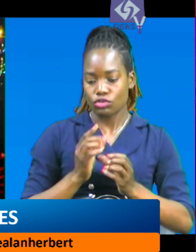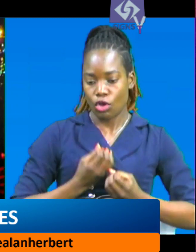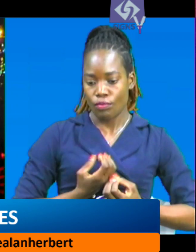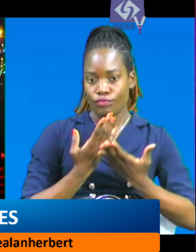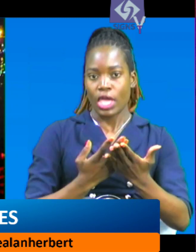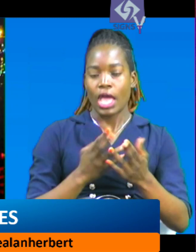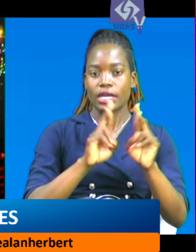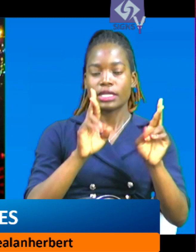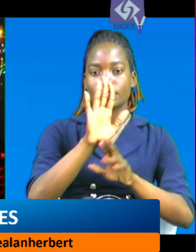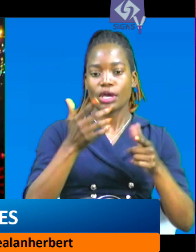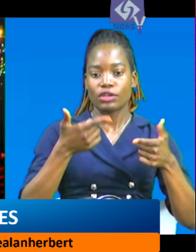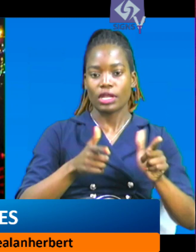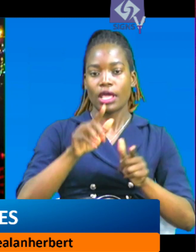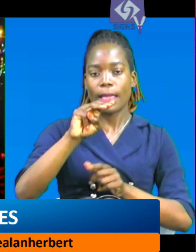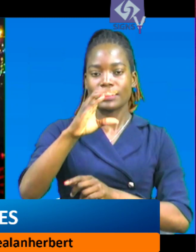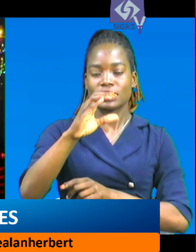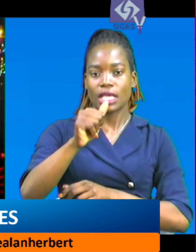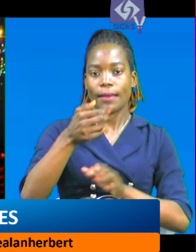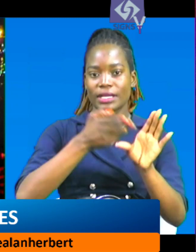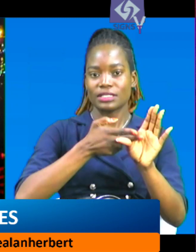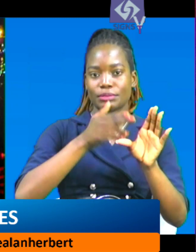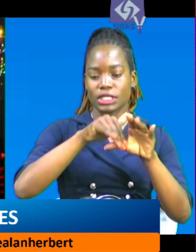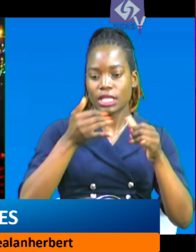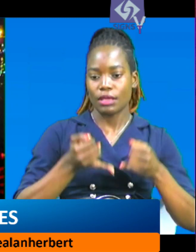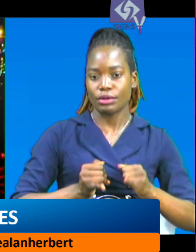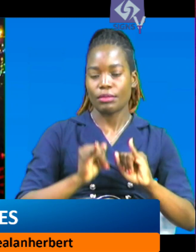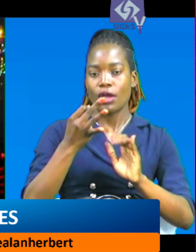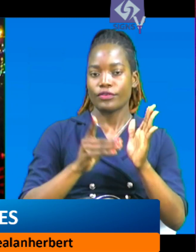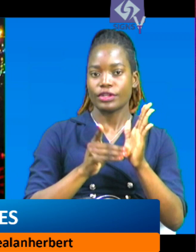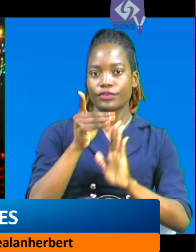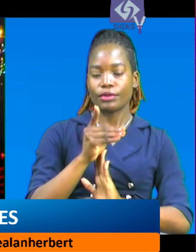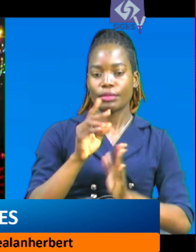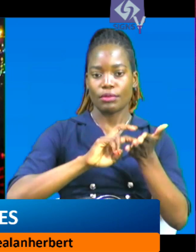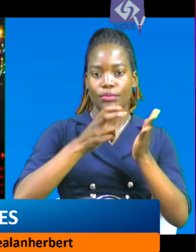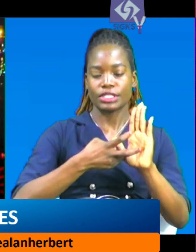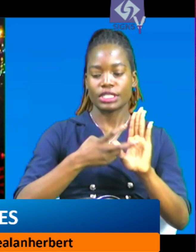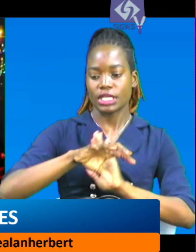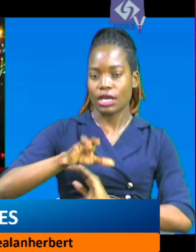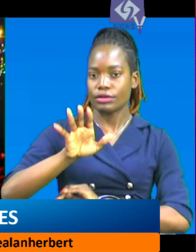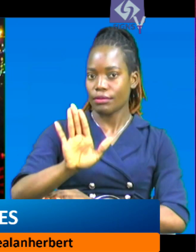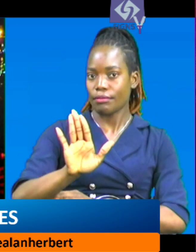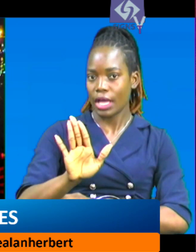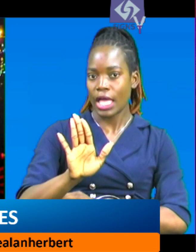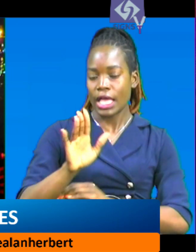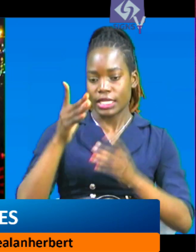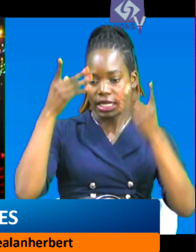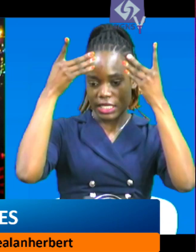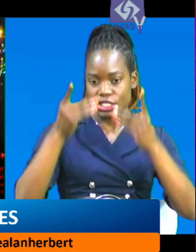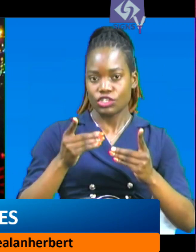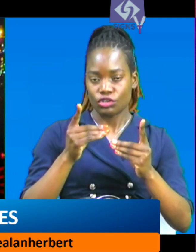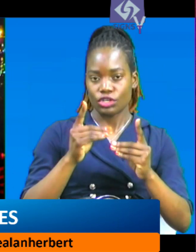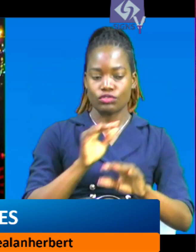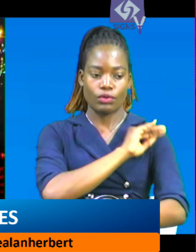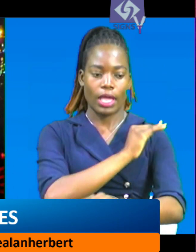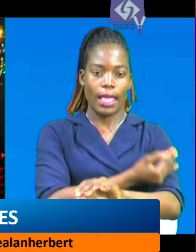his willingness to allow the MCAs participate in the implementation of development projects in the county. The move aims